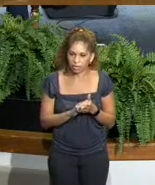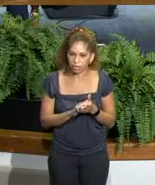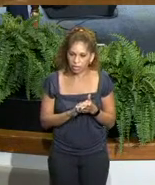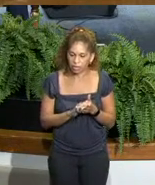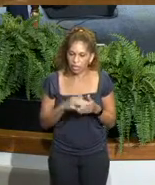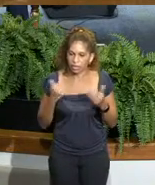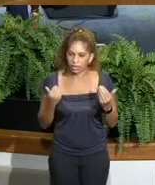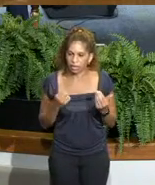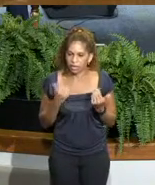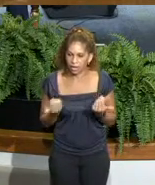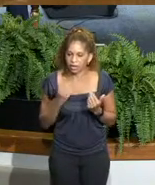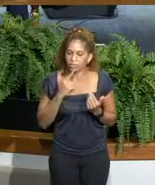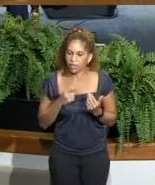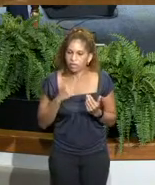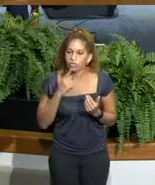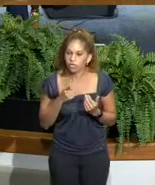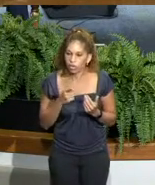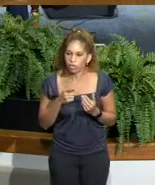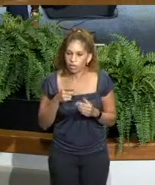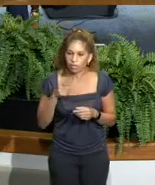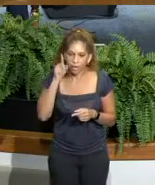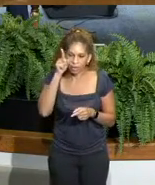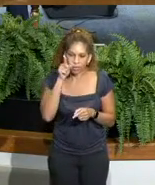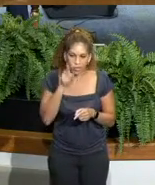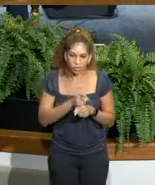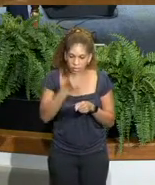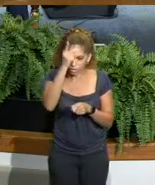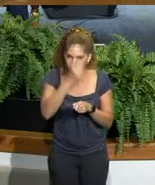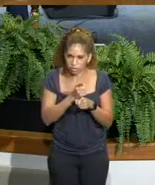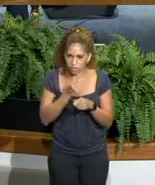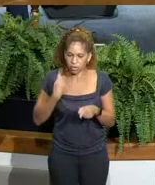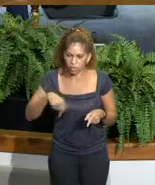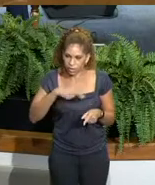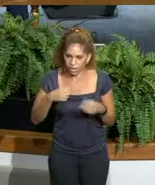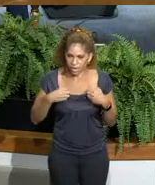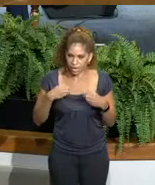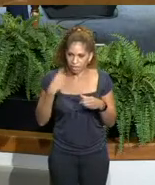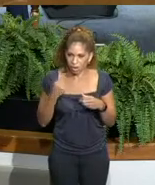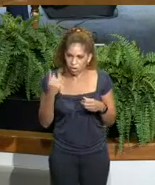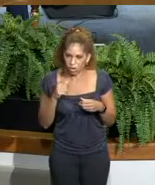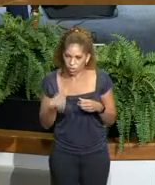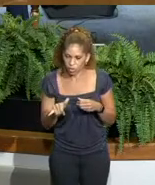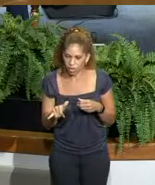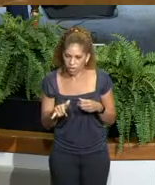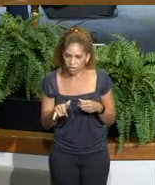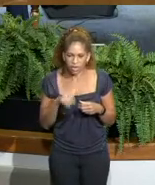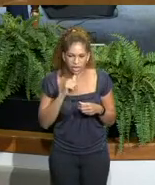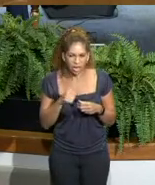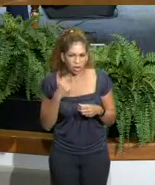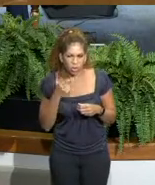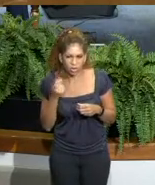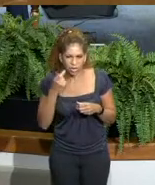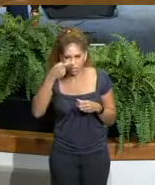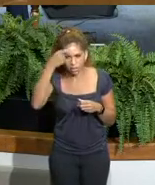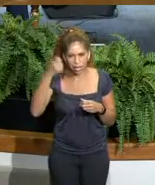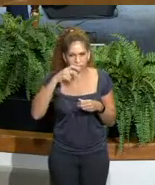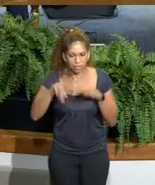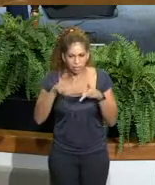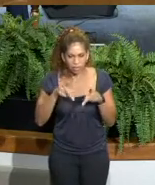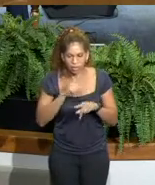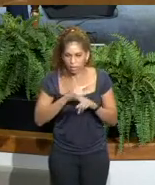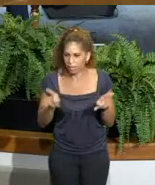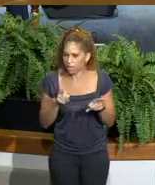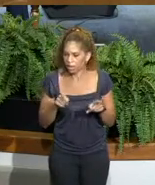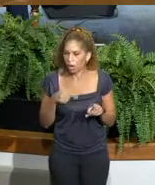to be sure, my brothers and sisters, we have always, not just black people, but we have always had to